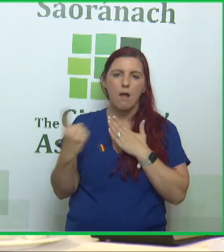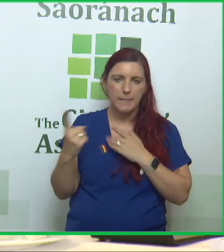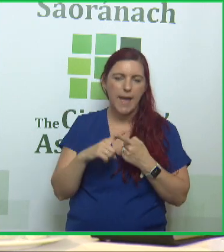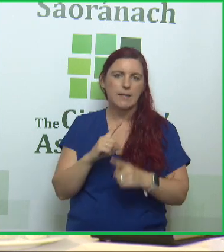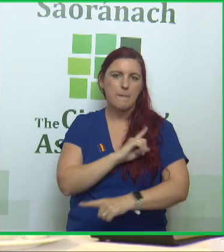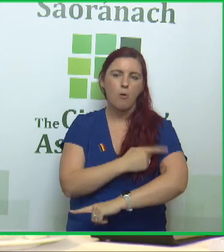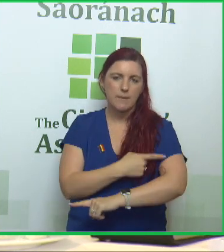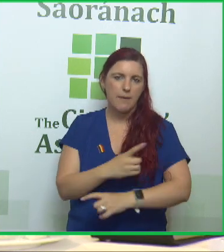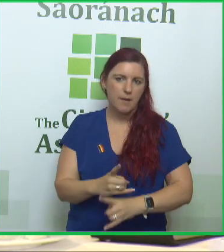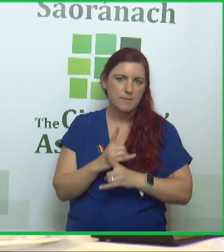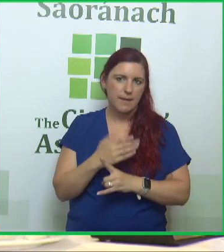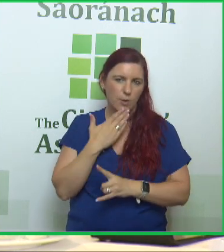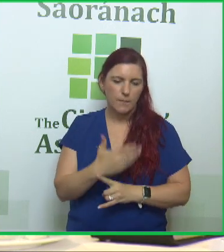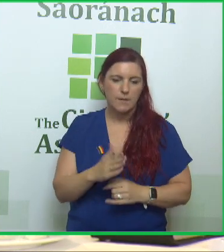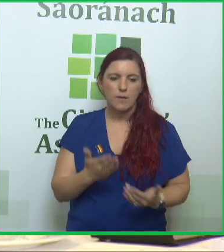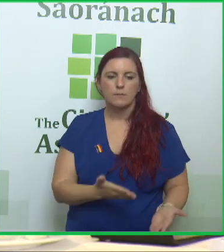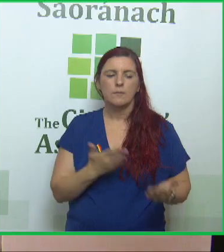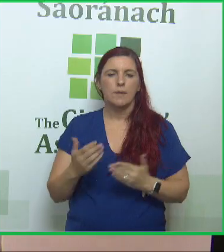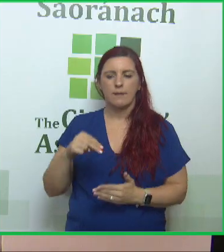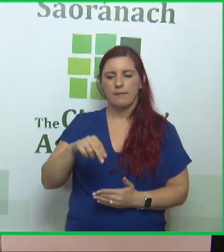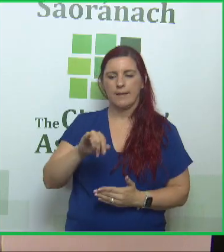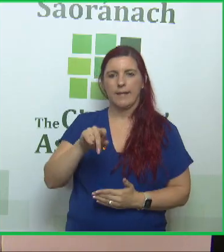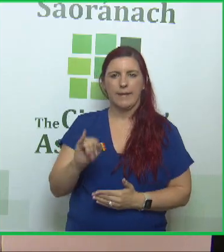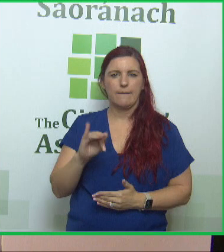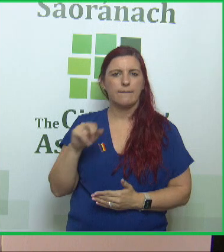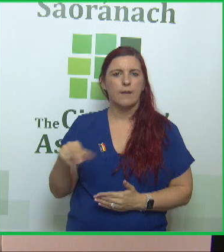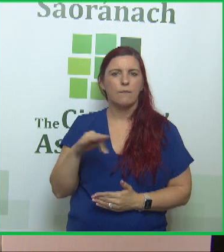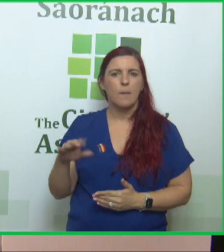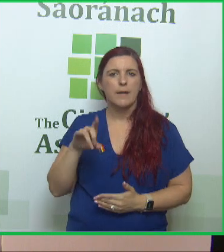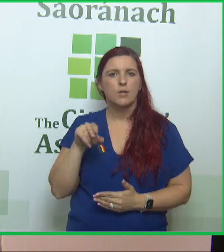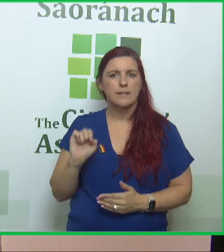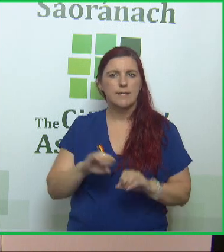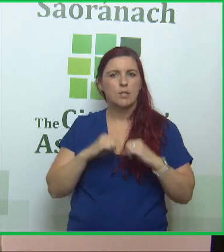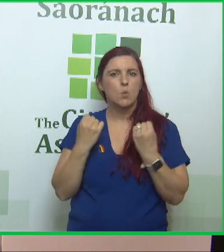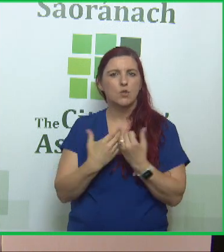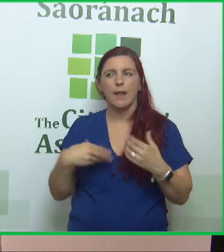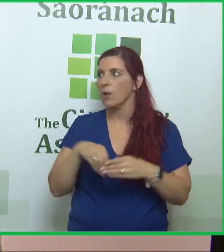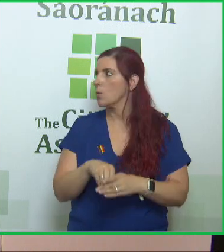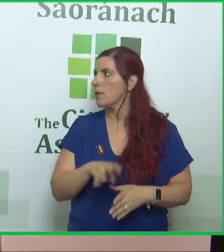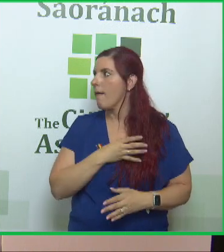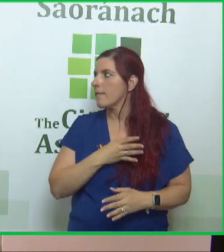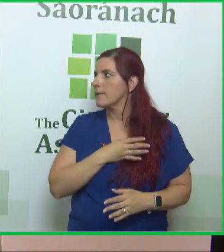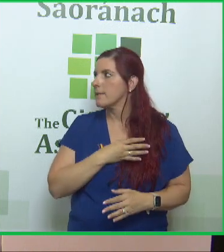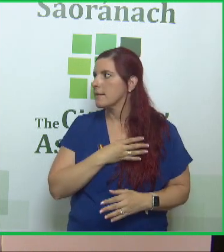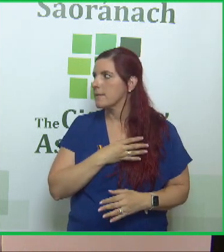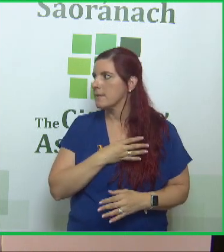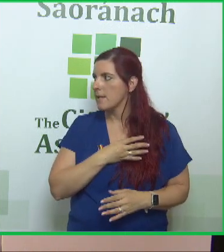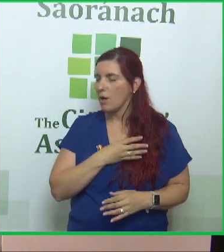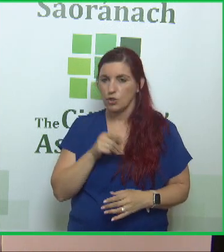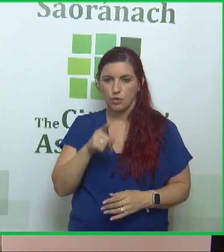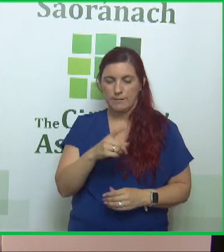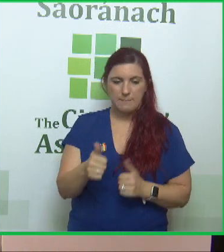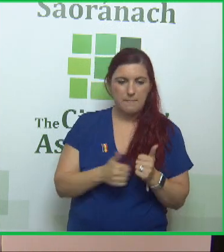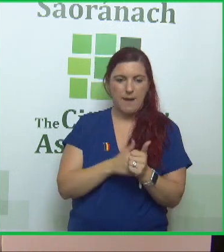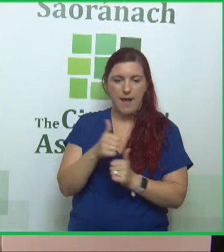now going to pass across to Nicki Killeen. Nicki Killeen is from the HSE Social Inclusion Office and will have been behind many of the